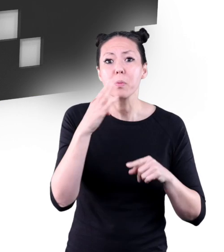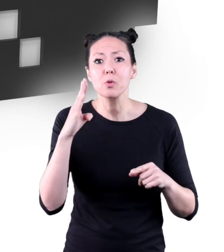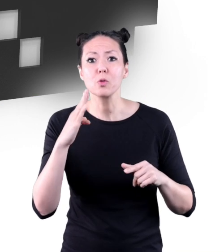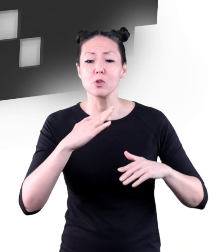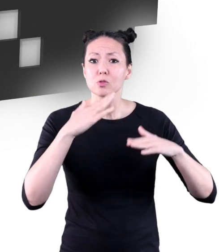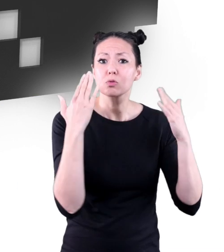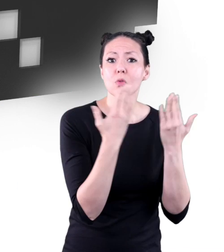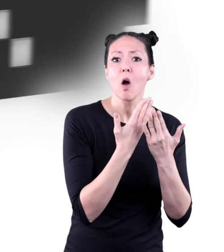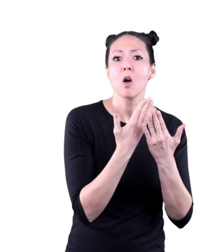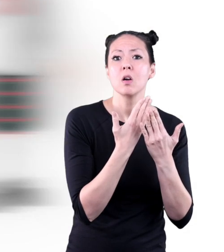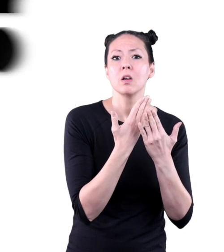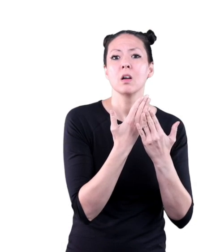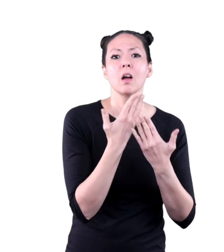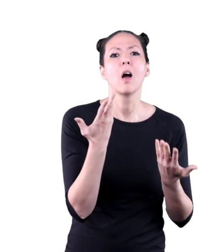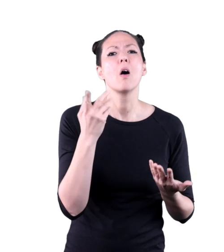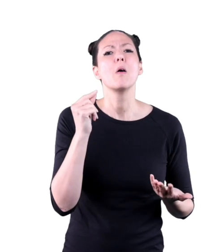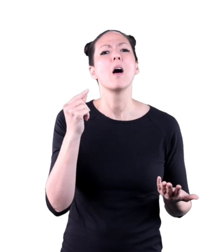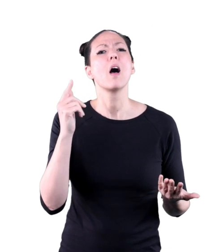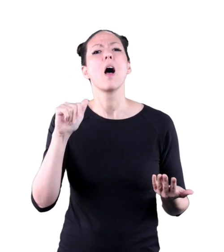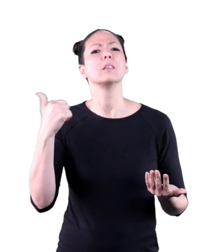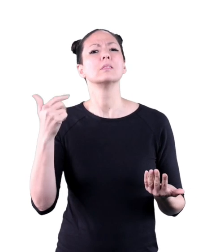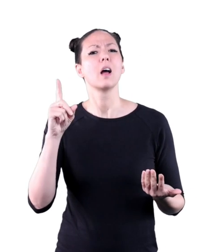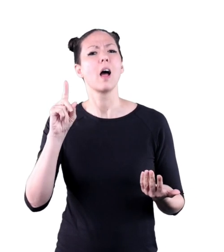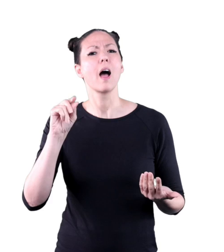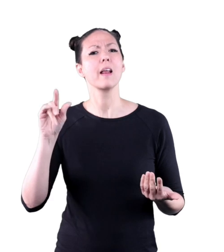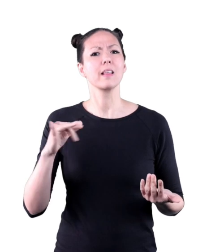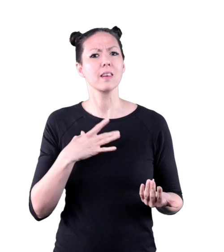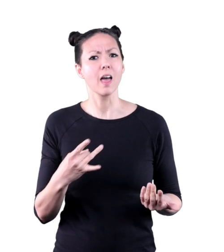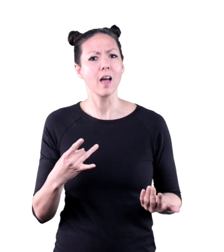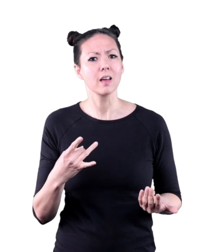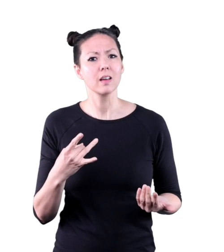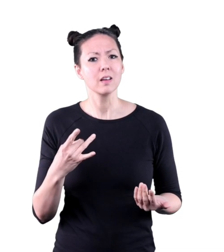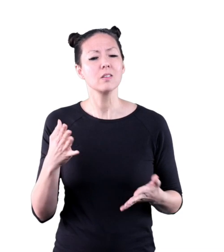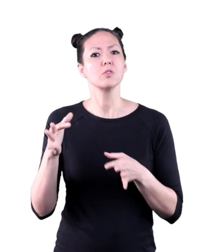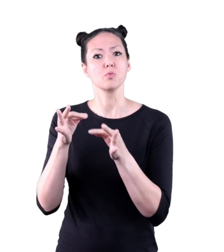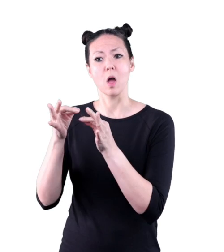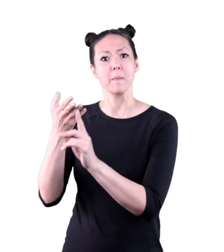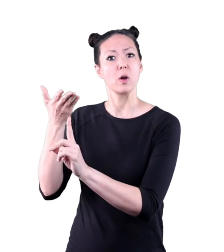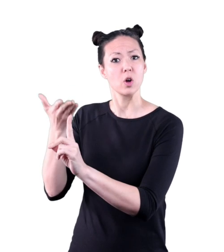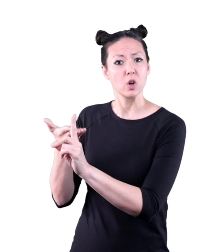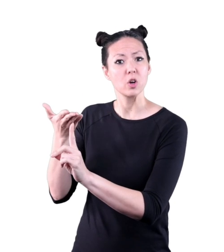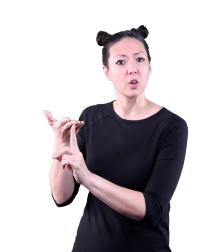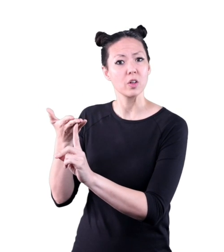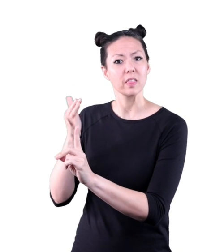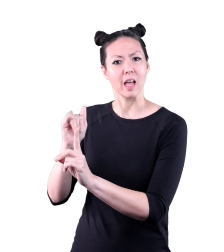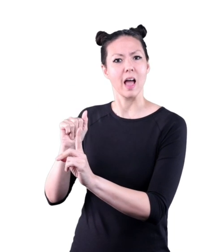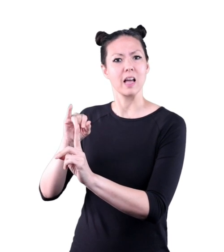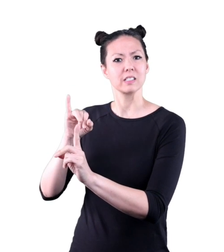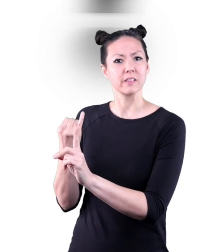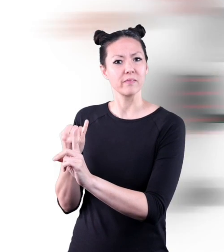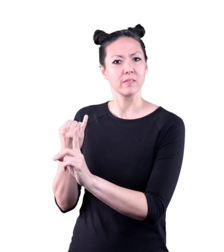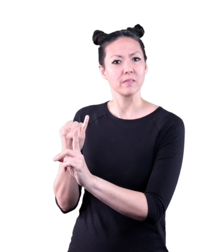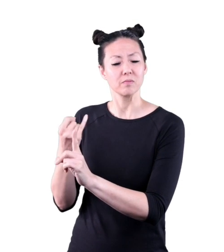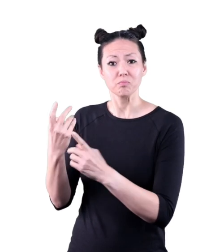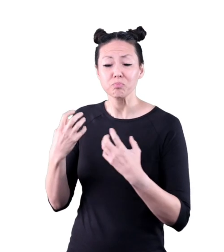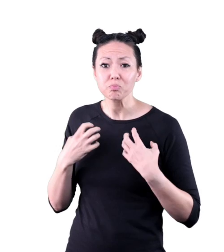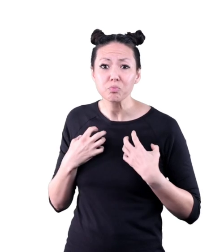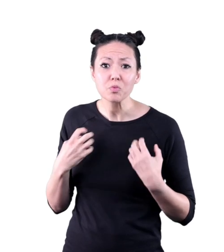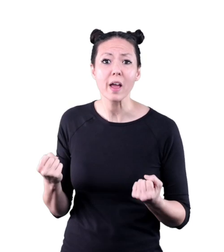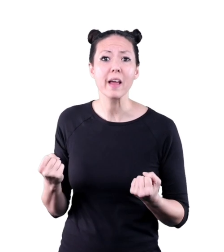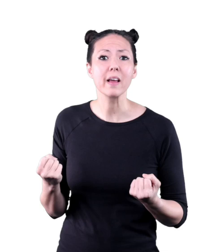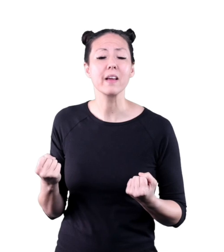blue, dark? What else is Addie like? Every word we use to describe her is an adjective. Is